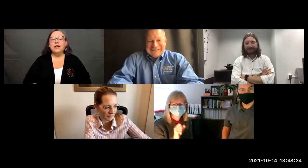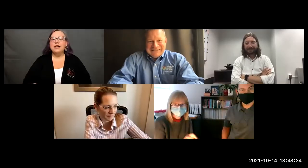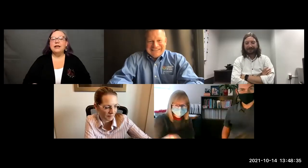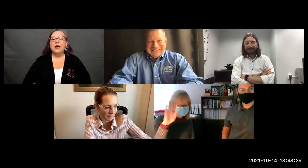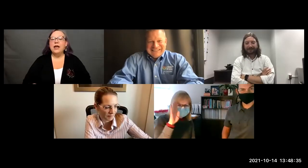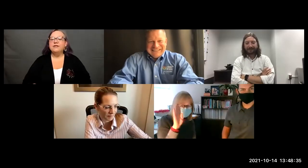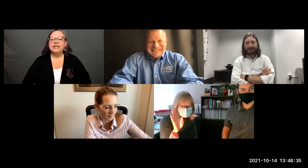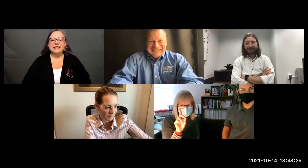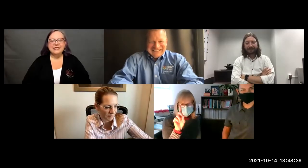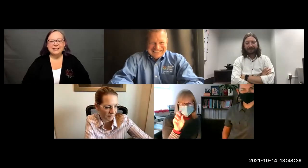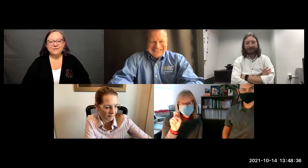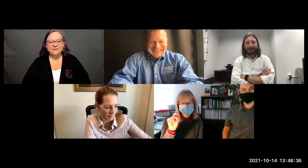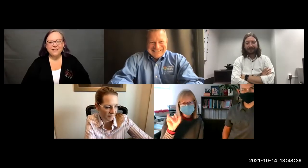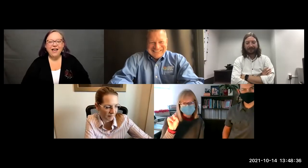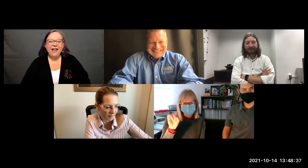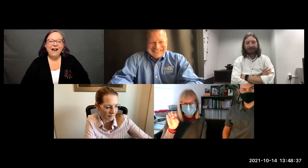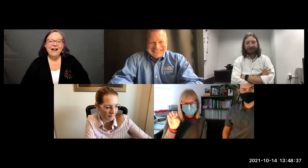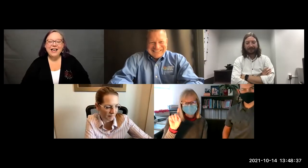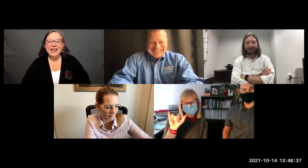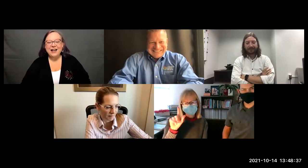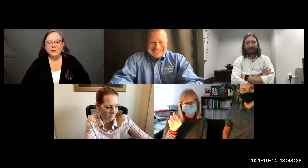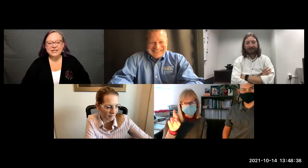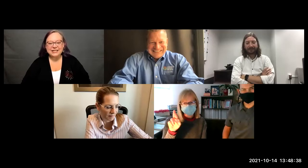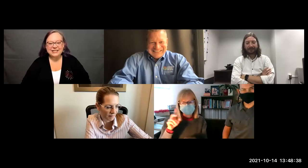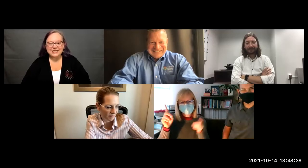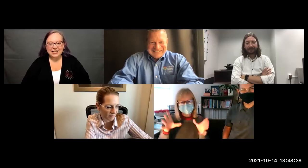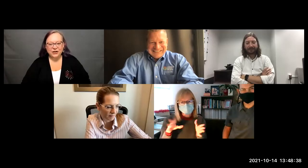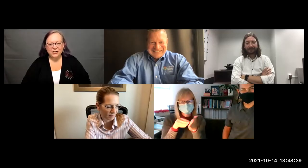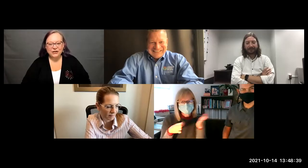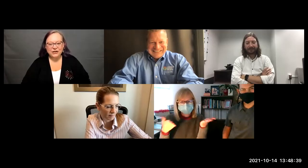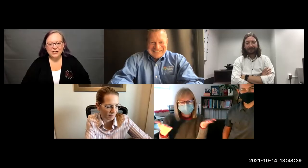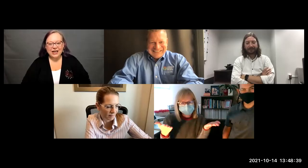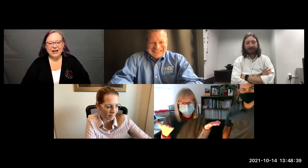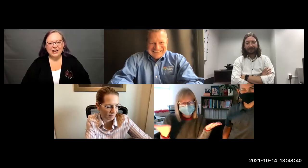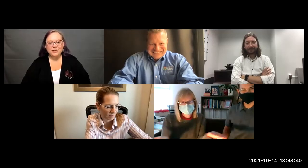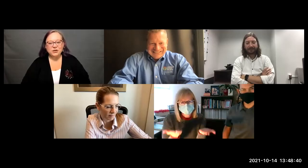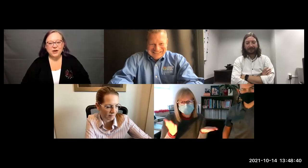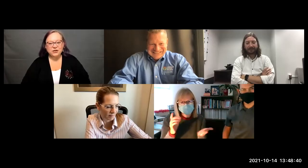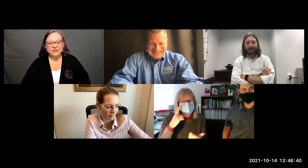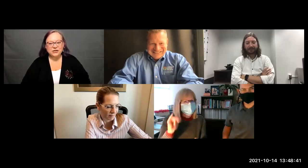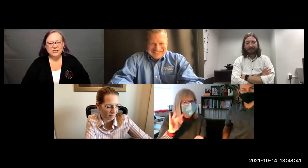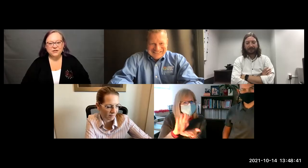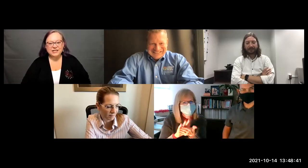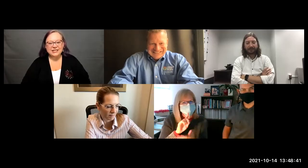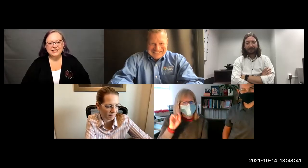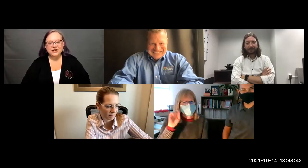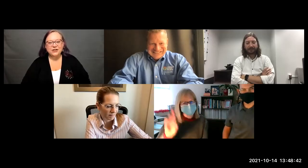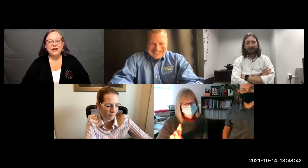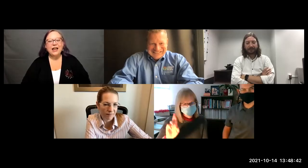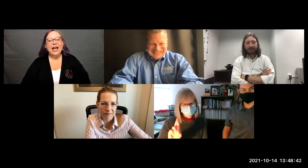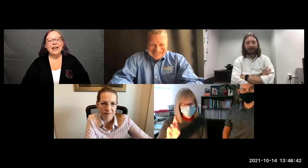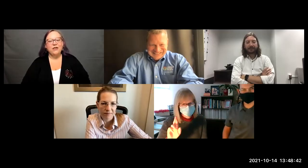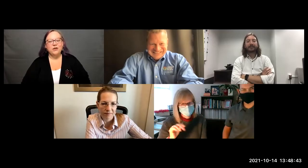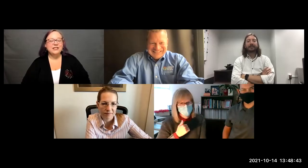Okay, and now we have Denise. Hi, I'm Denise Taylor, and I am the Director of Student Services